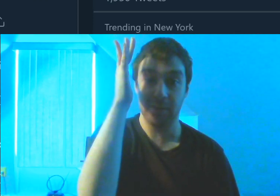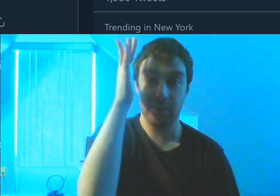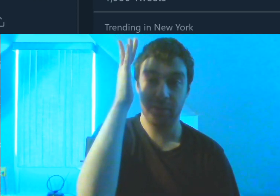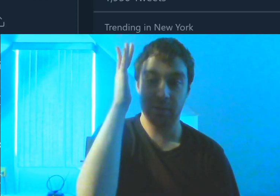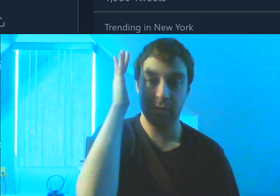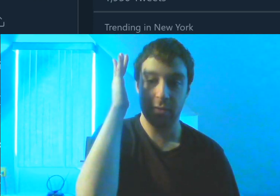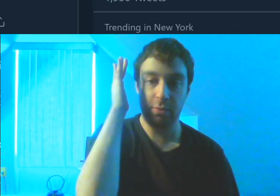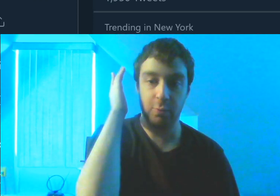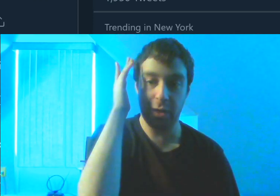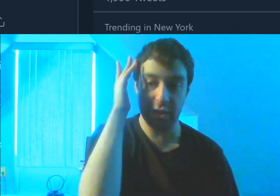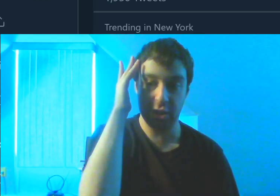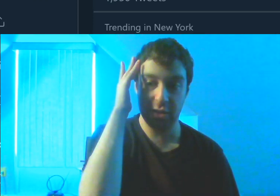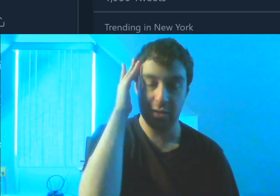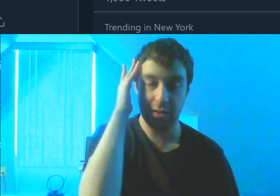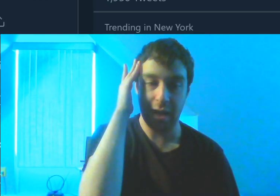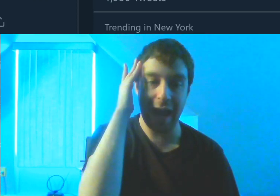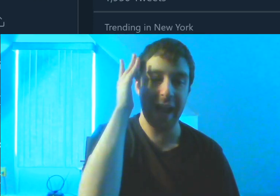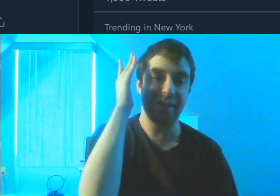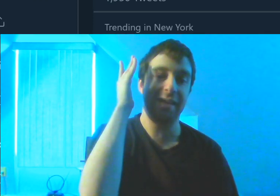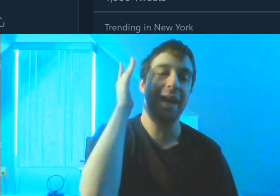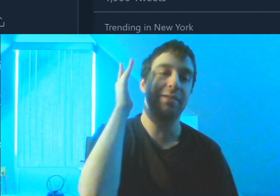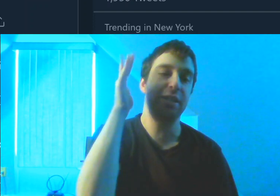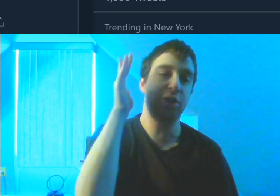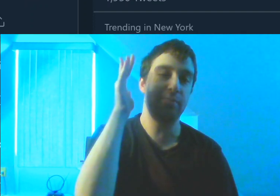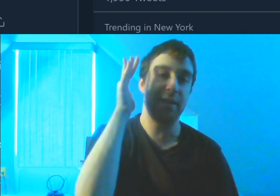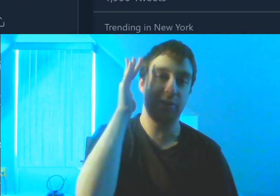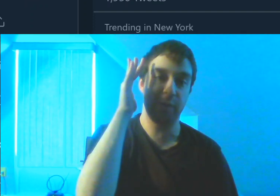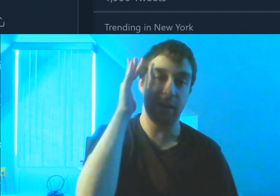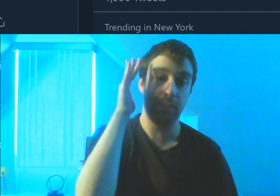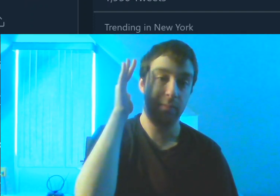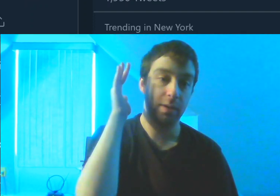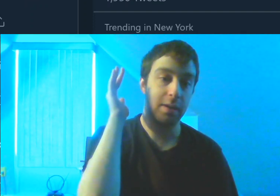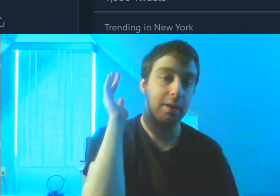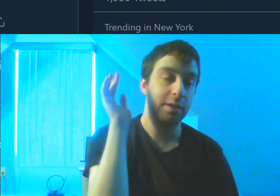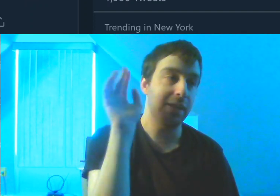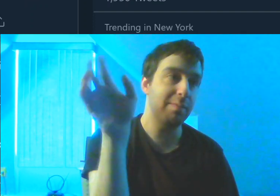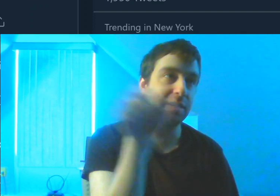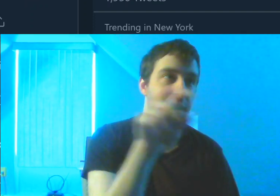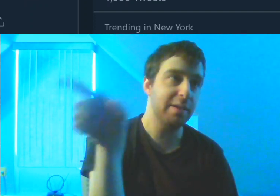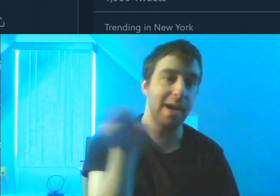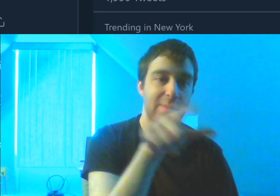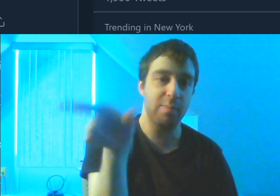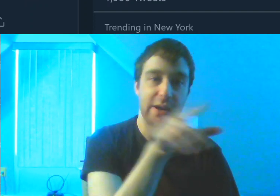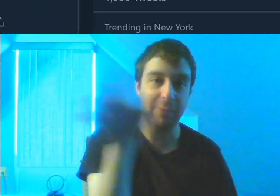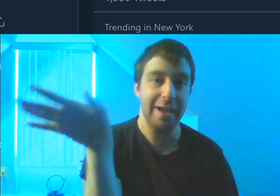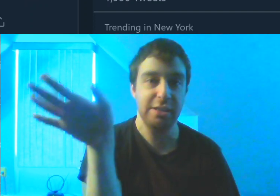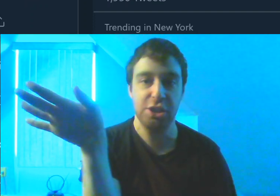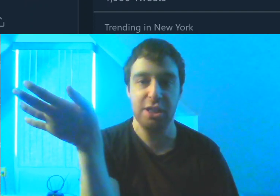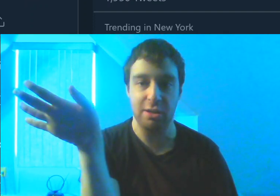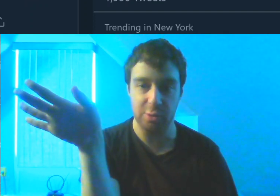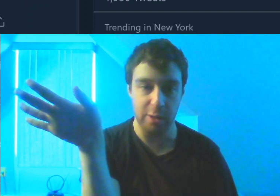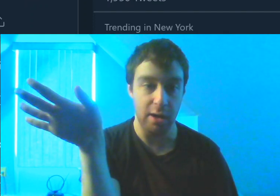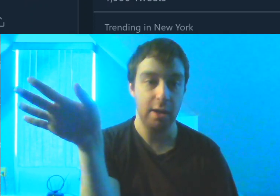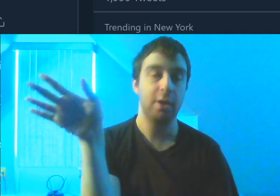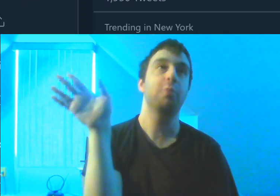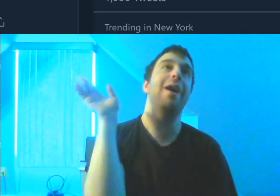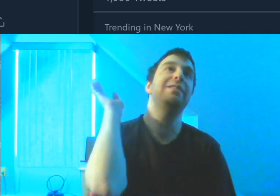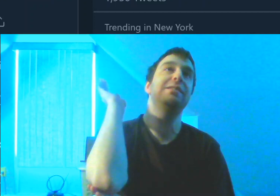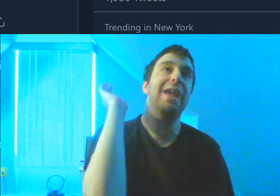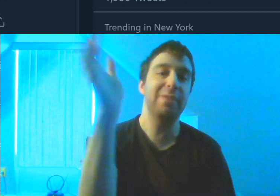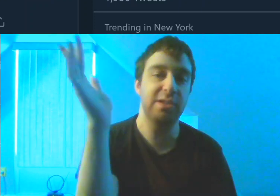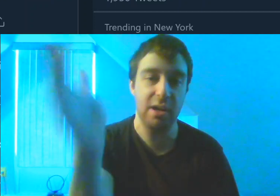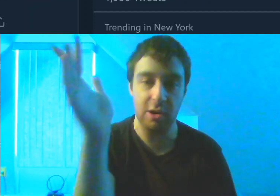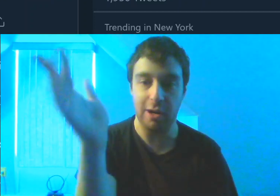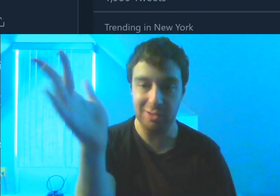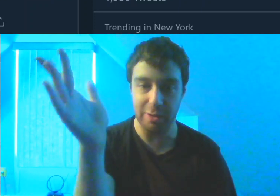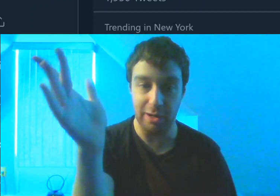Twitter. Which, I hate to say this, he should be on Twitter. Same with Dr. Deborah Birx. Why isn't she on Twitter? Why isn't